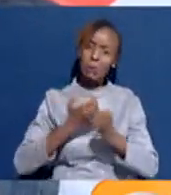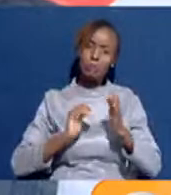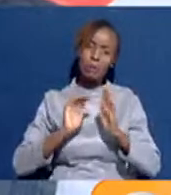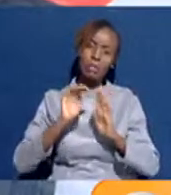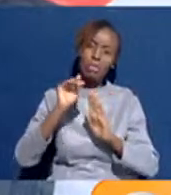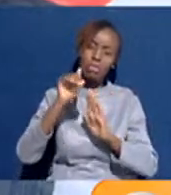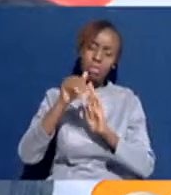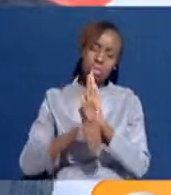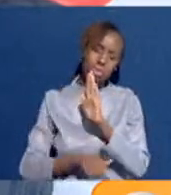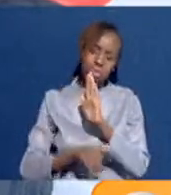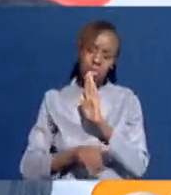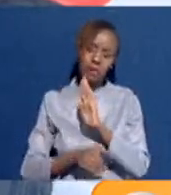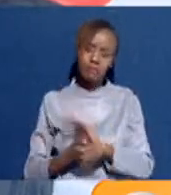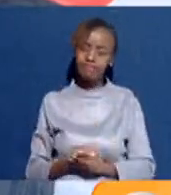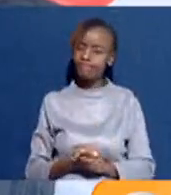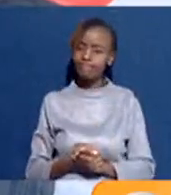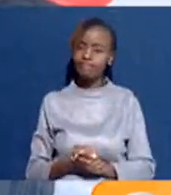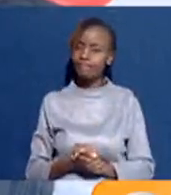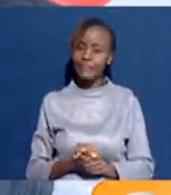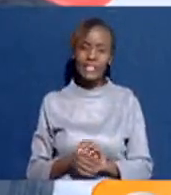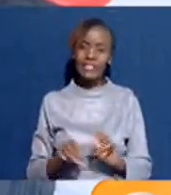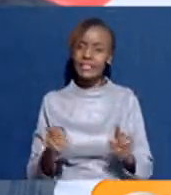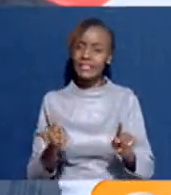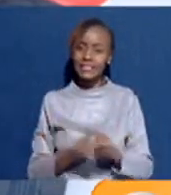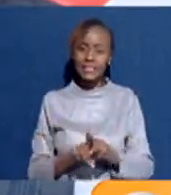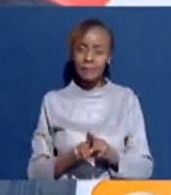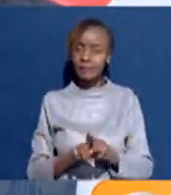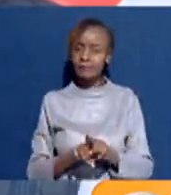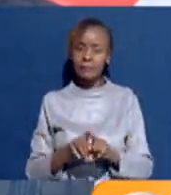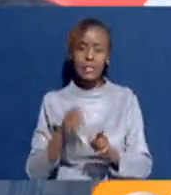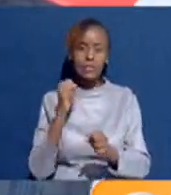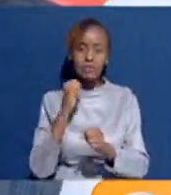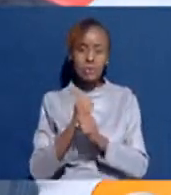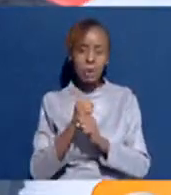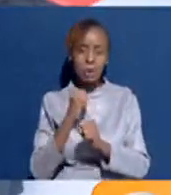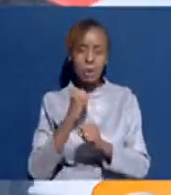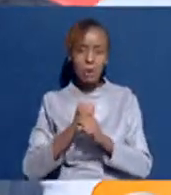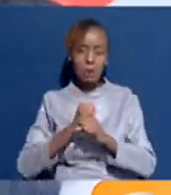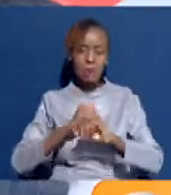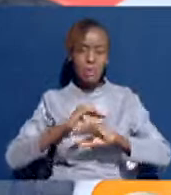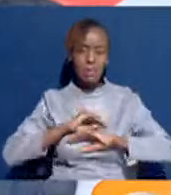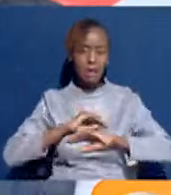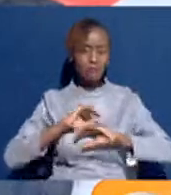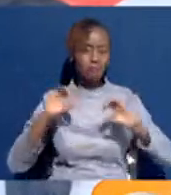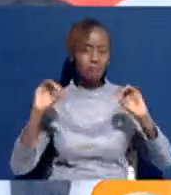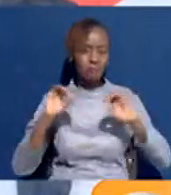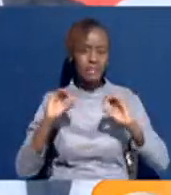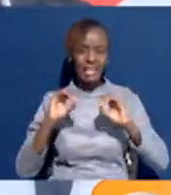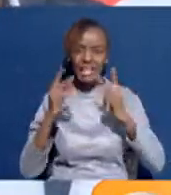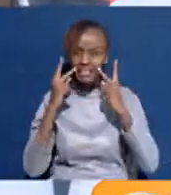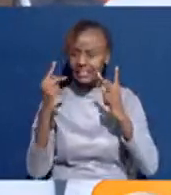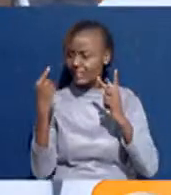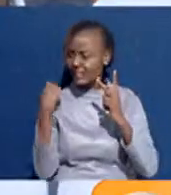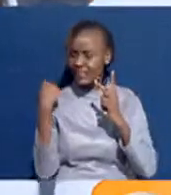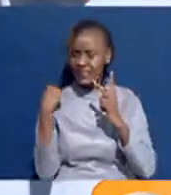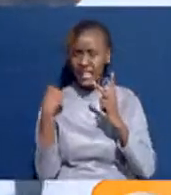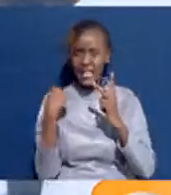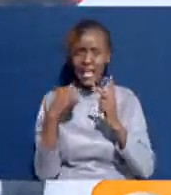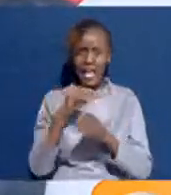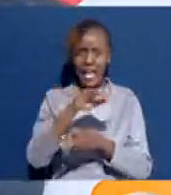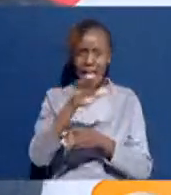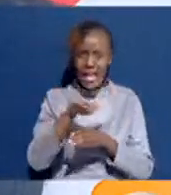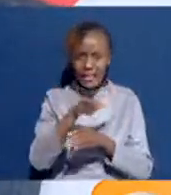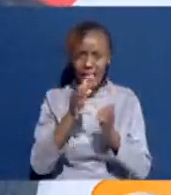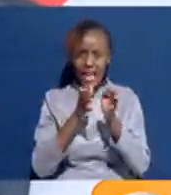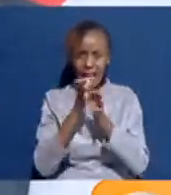conditions. It is also a time of high joblessness. I think we all witnessed in Embakasi yesterday